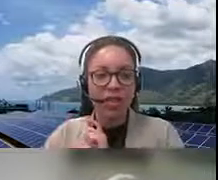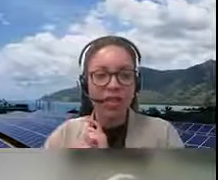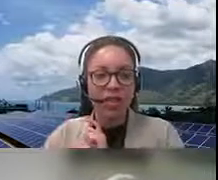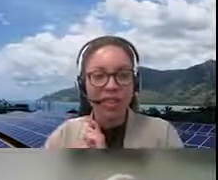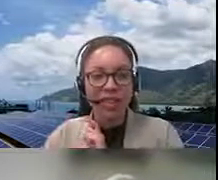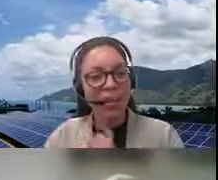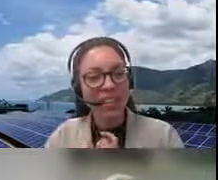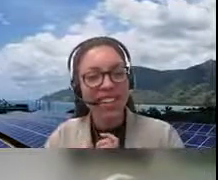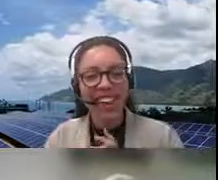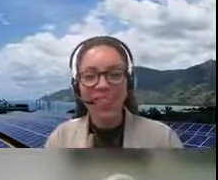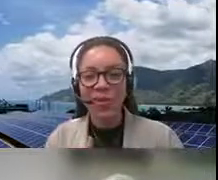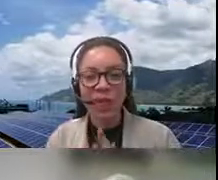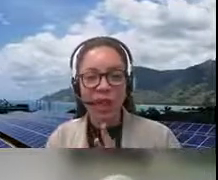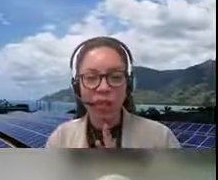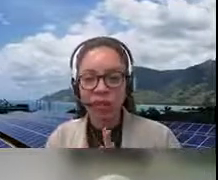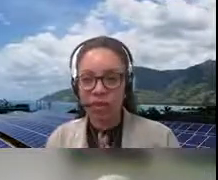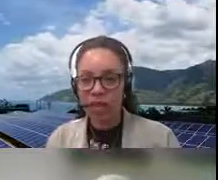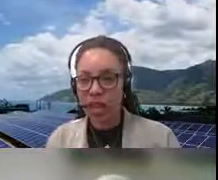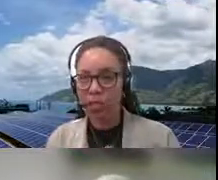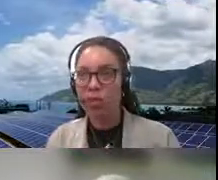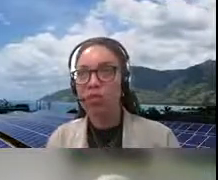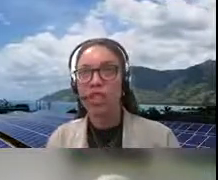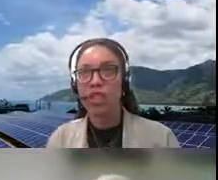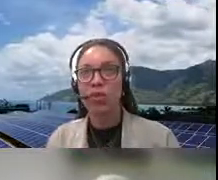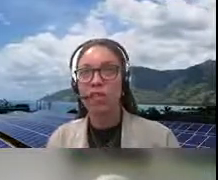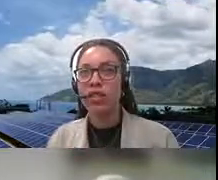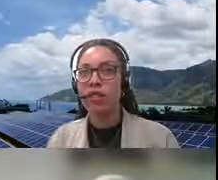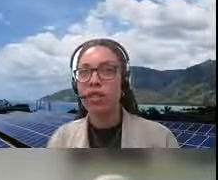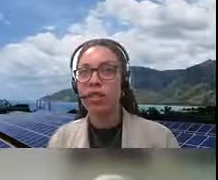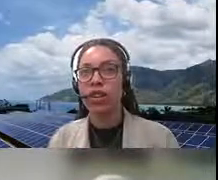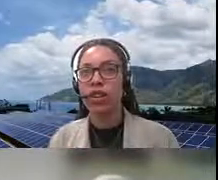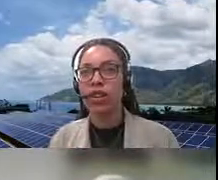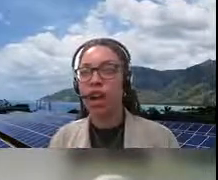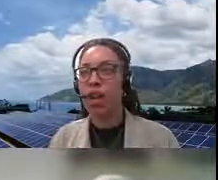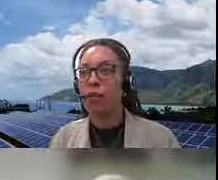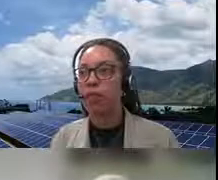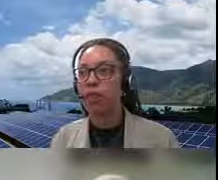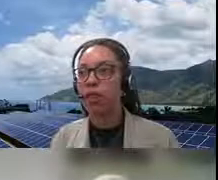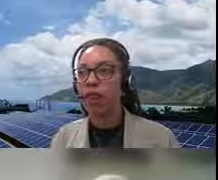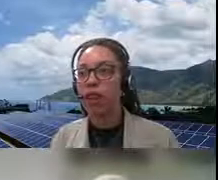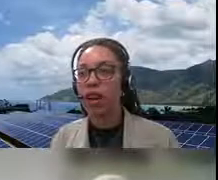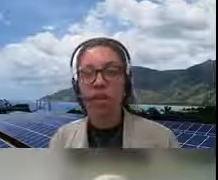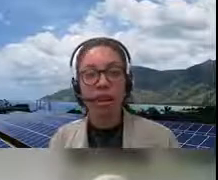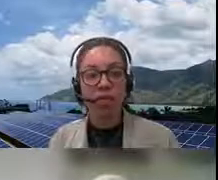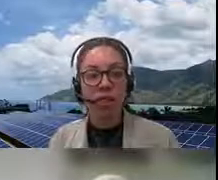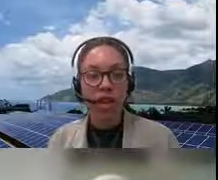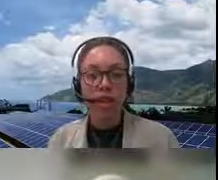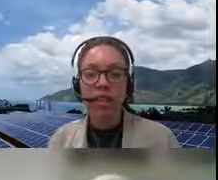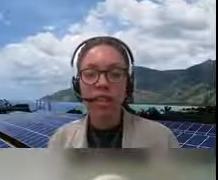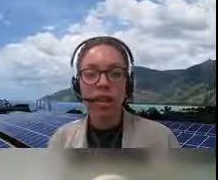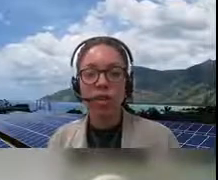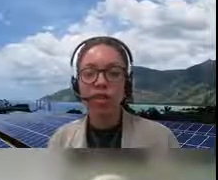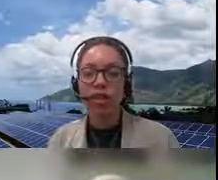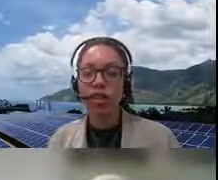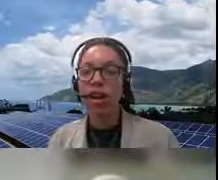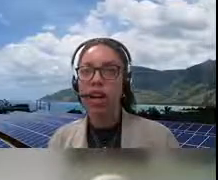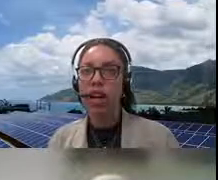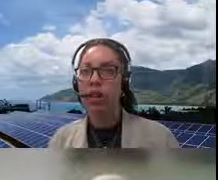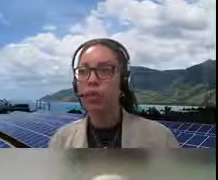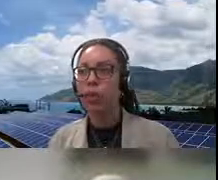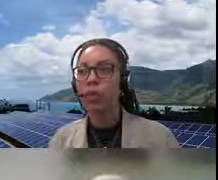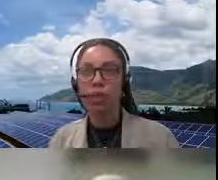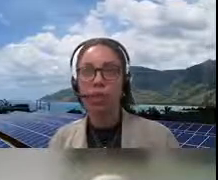of an extra space just in case this happened. So we've got just a couple more minutes for us to run through our findings. Now,